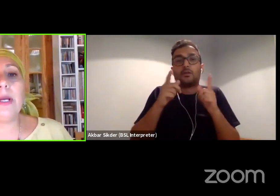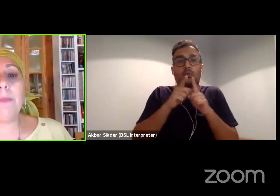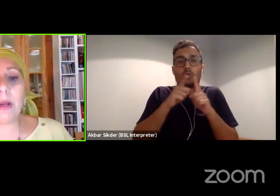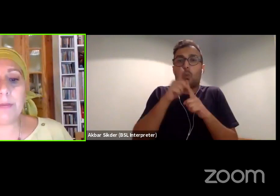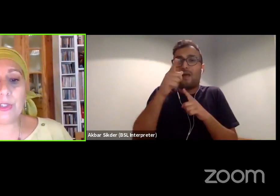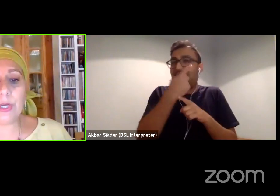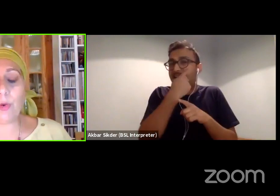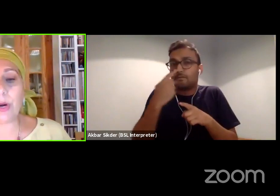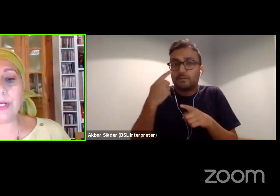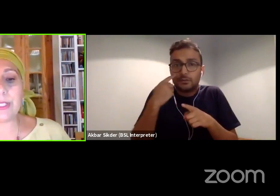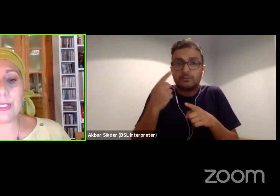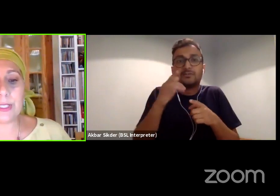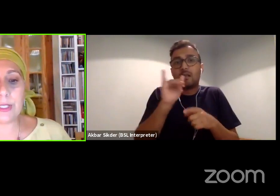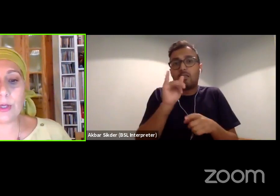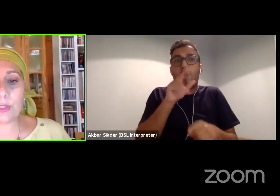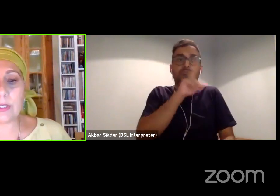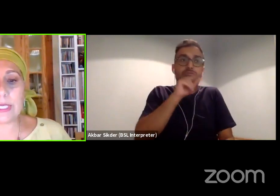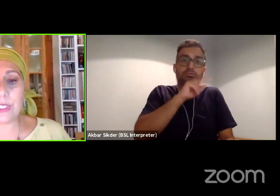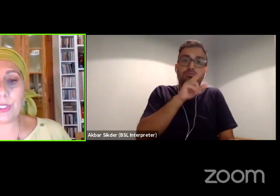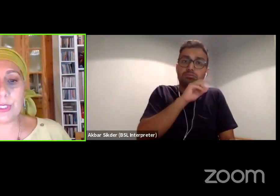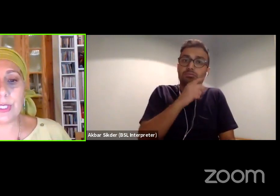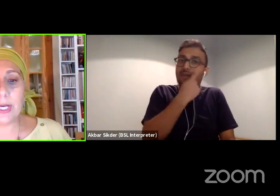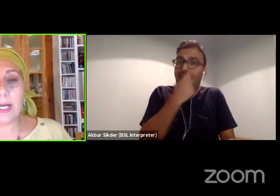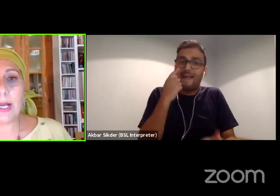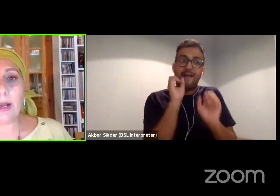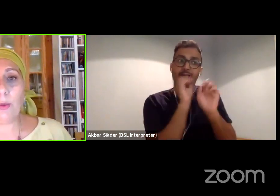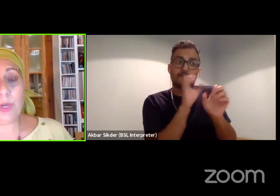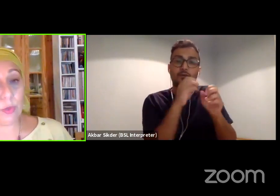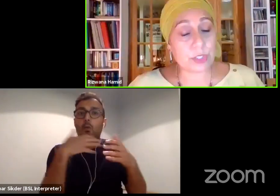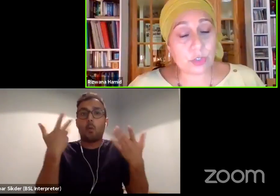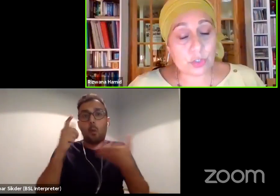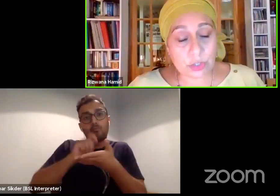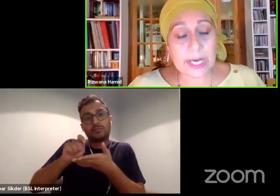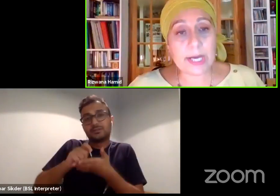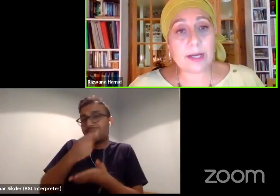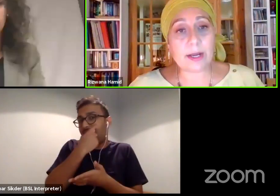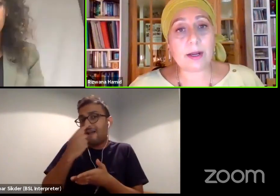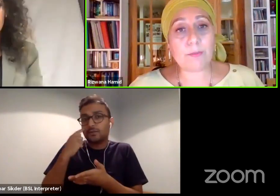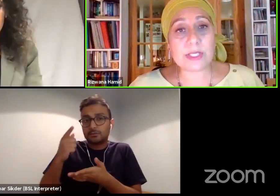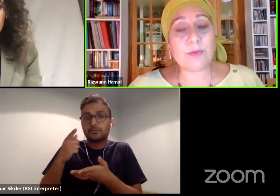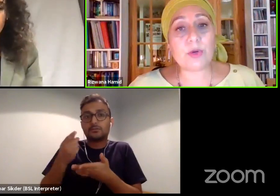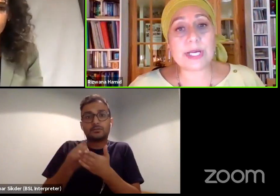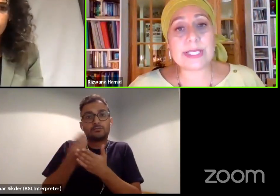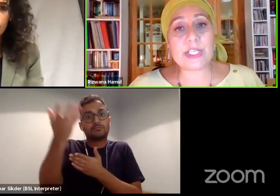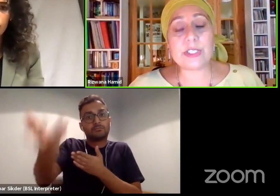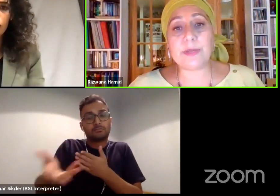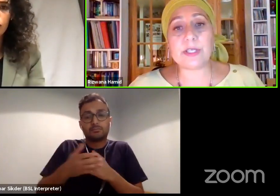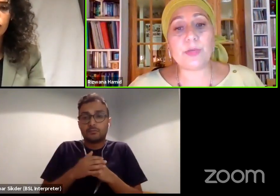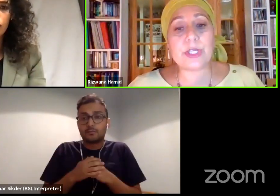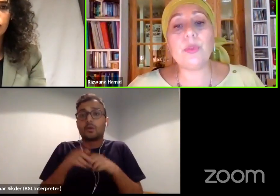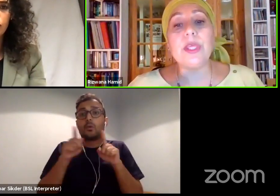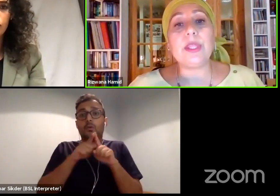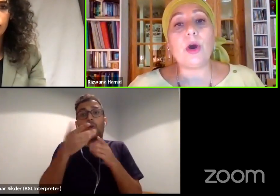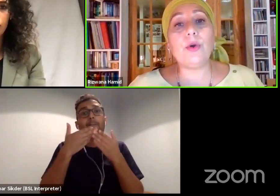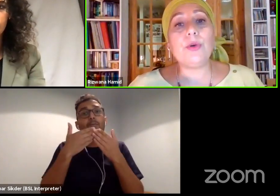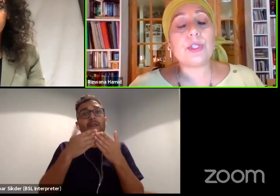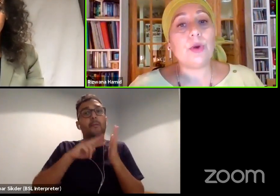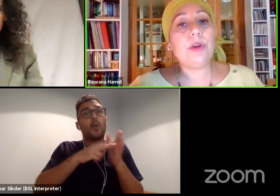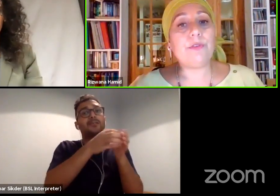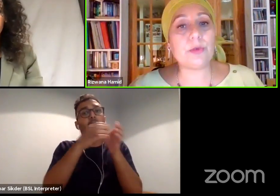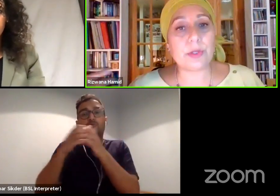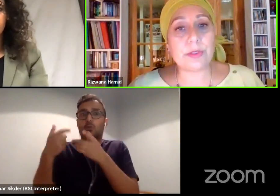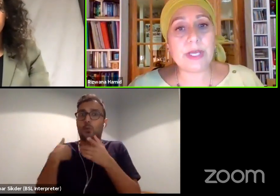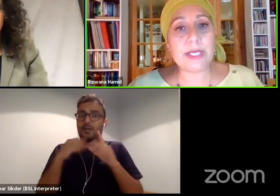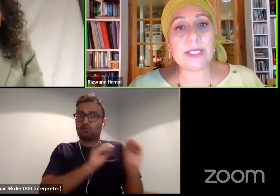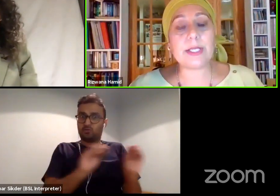to parliamentary inquiries and consultations. We also train Muslim organizations, because we don't think that onus